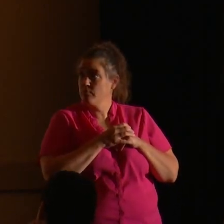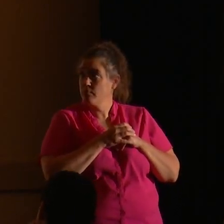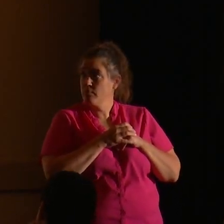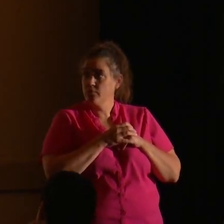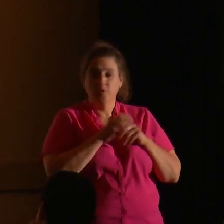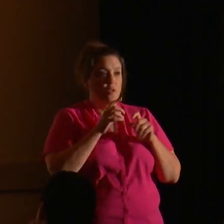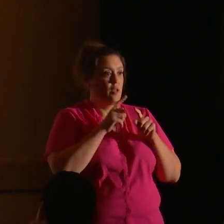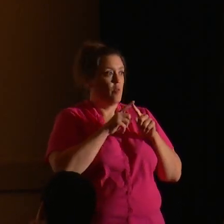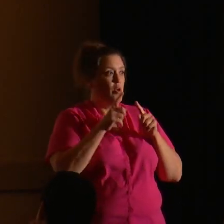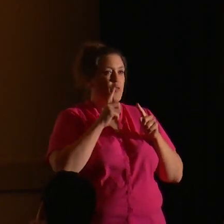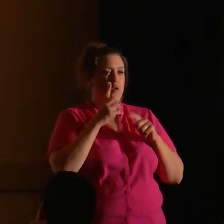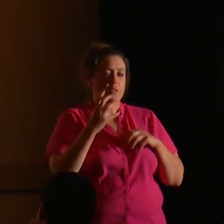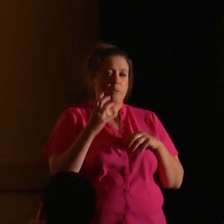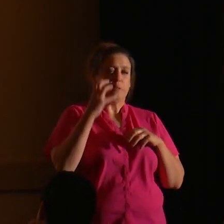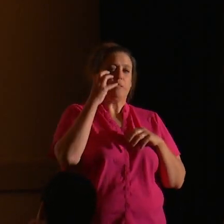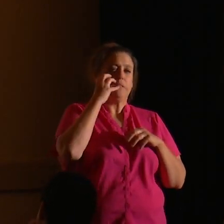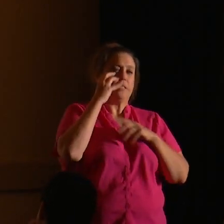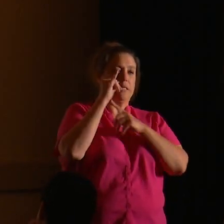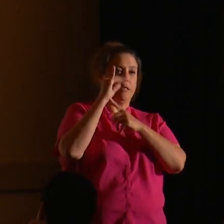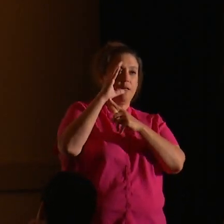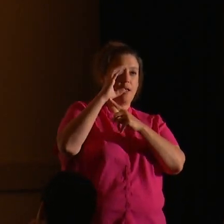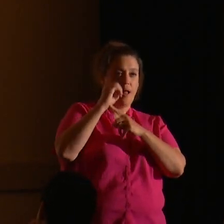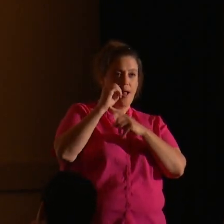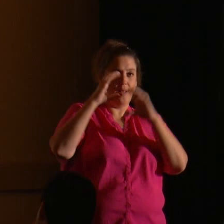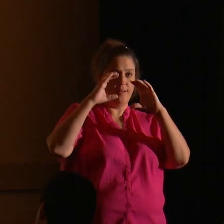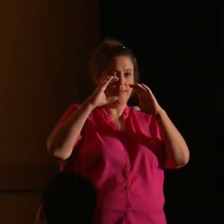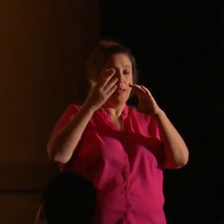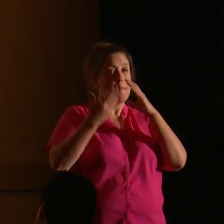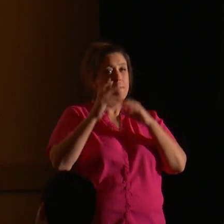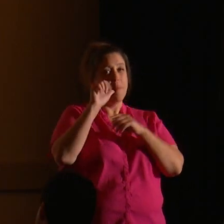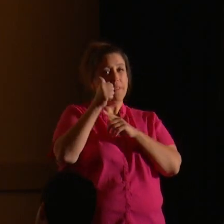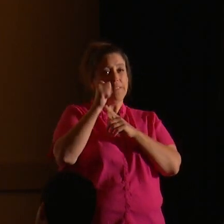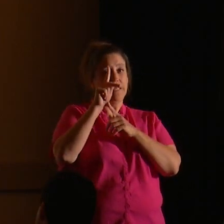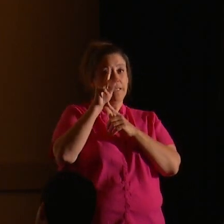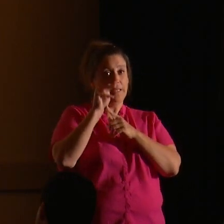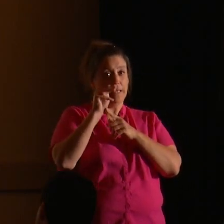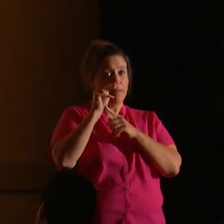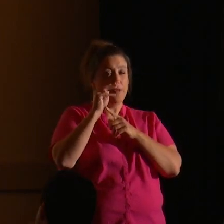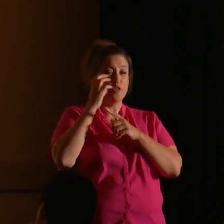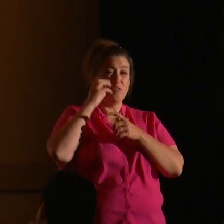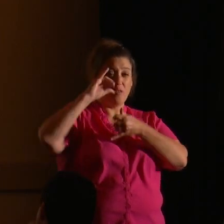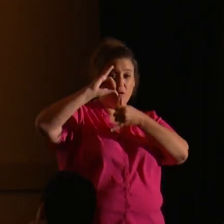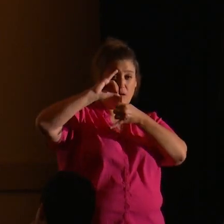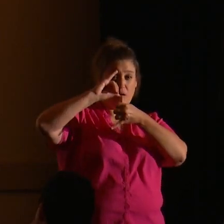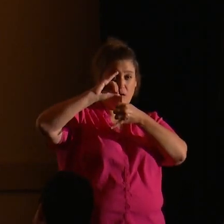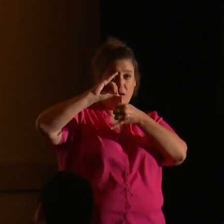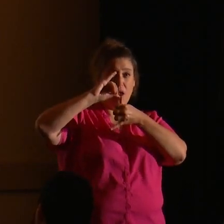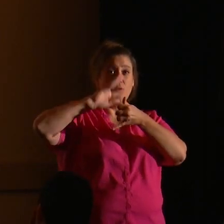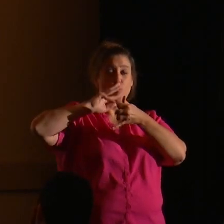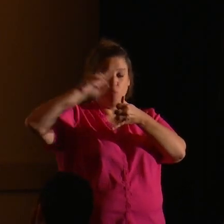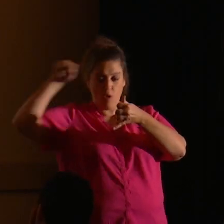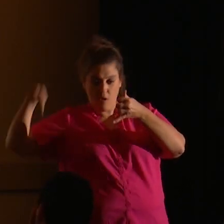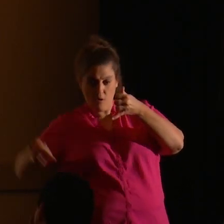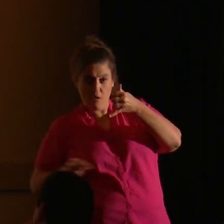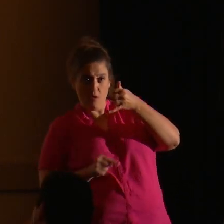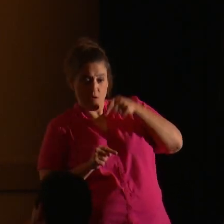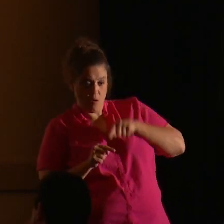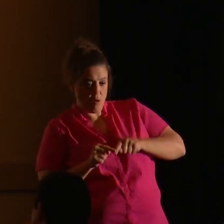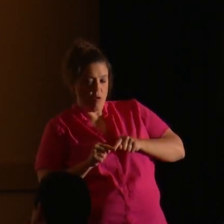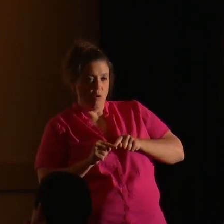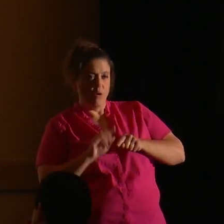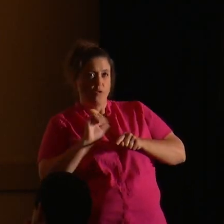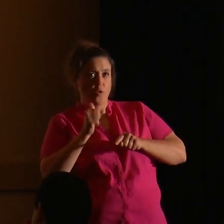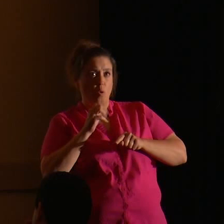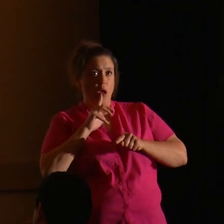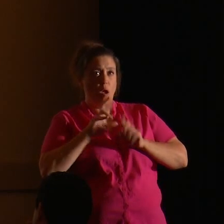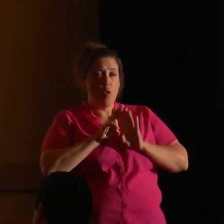layer of ice that may be as much as 10 kilometers thick. And it's really hard to imagine how we could land there with a spacecraft